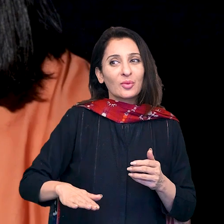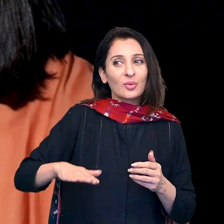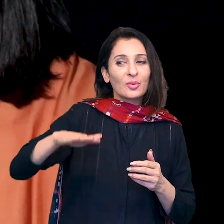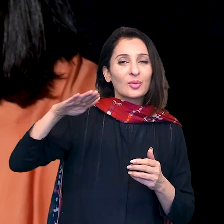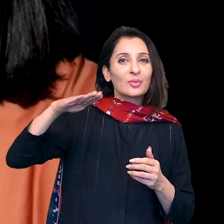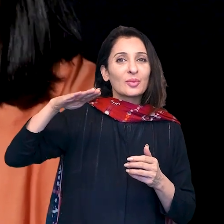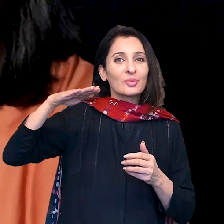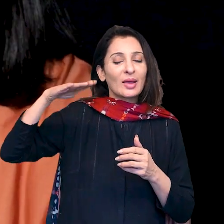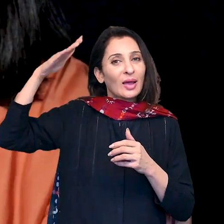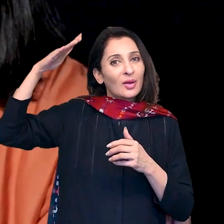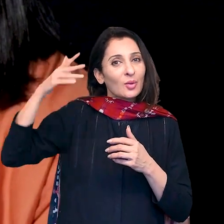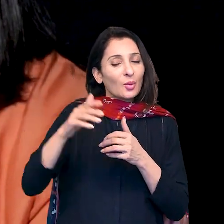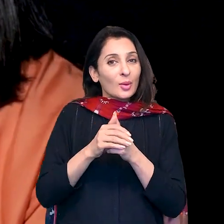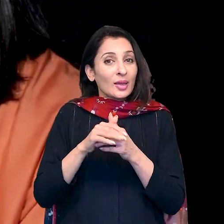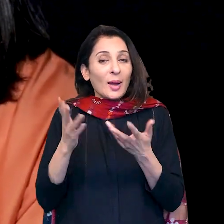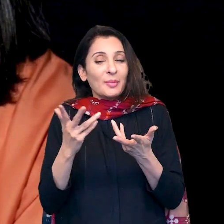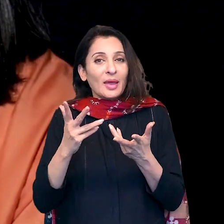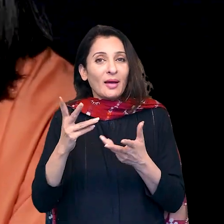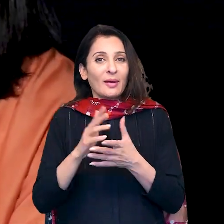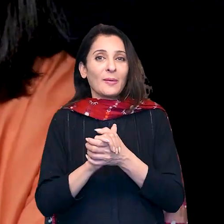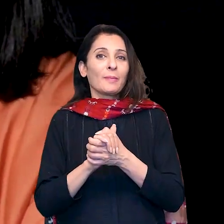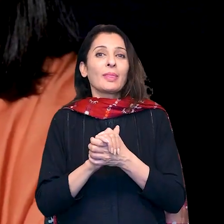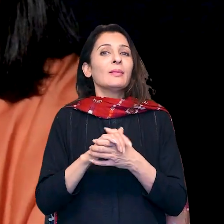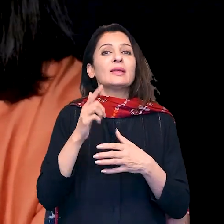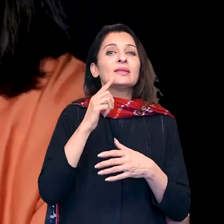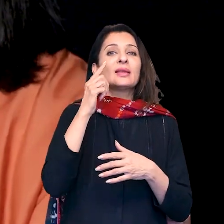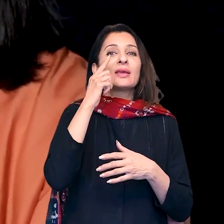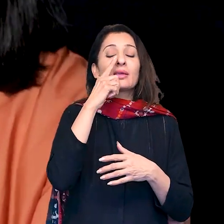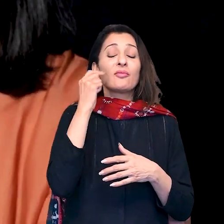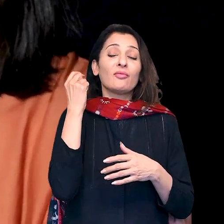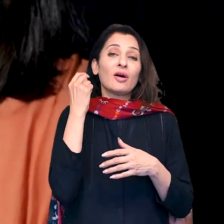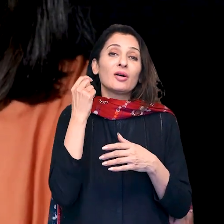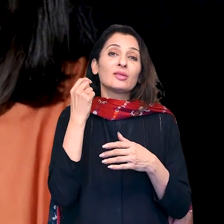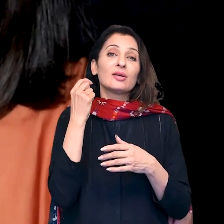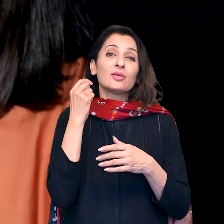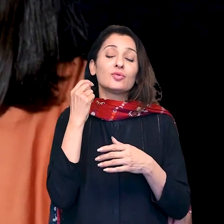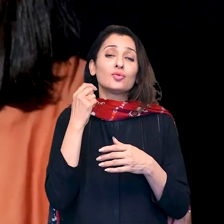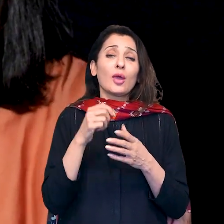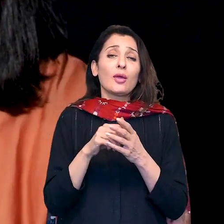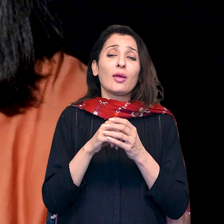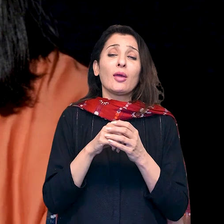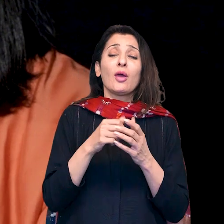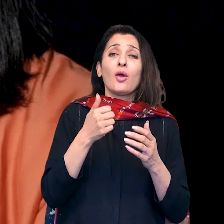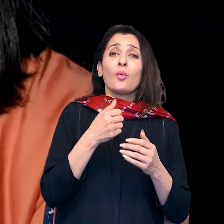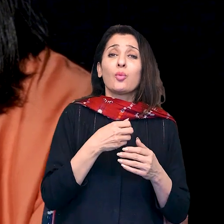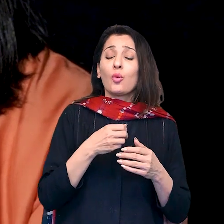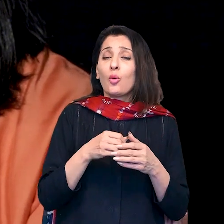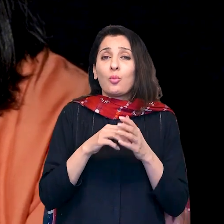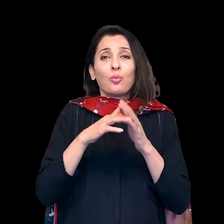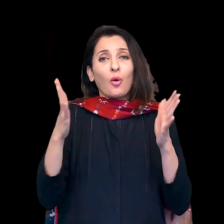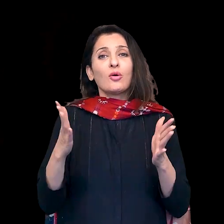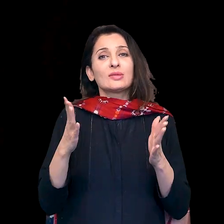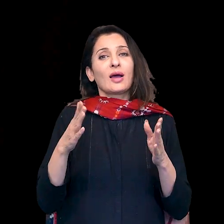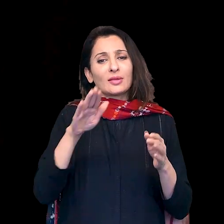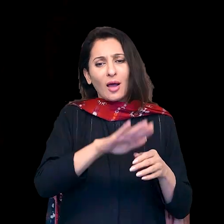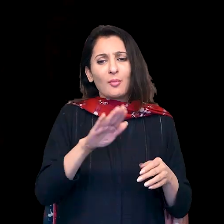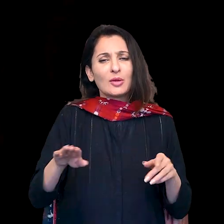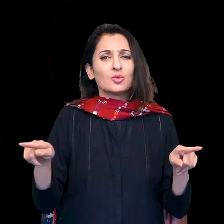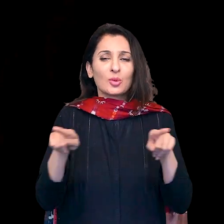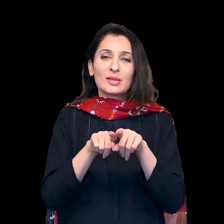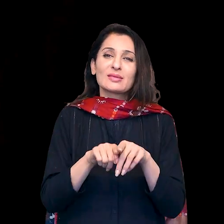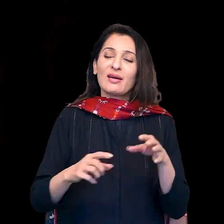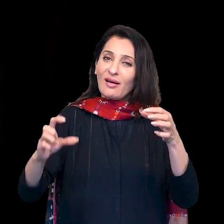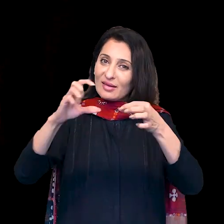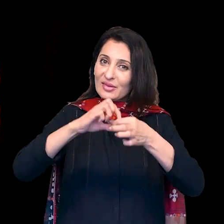up, fathers did not have a very active role in our upbringing. Now fathers are very involved with their children, which is a